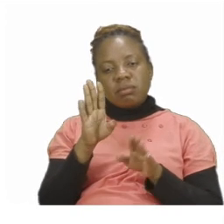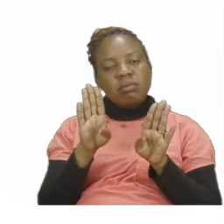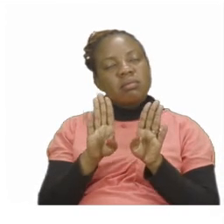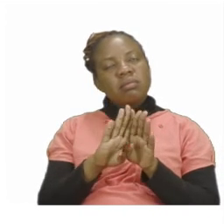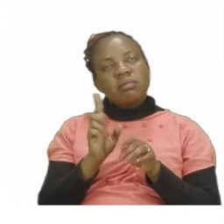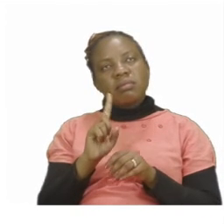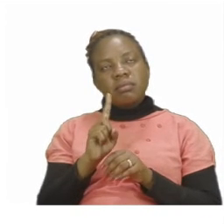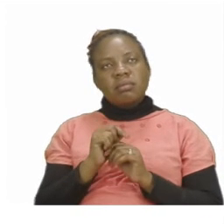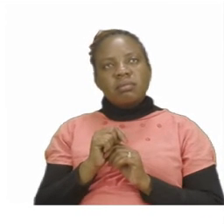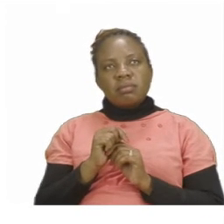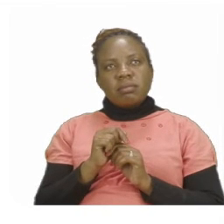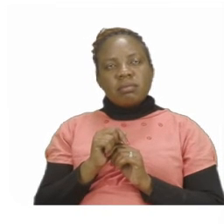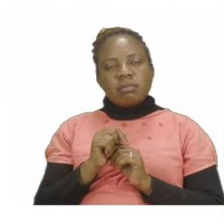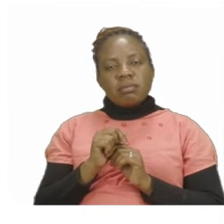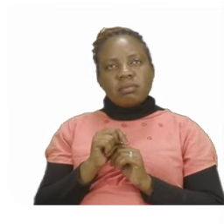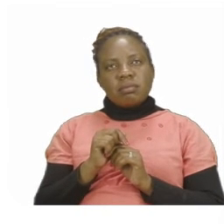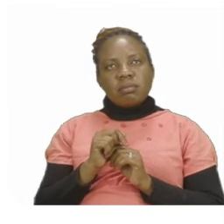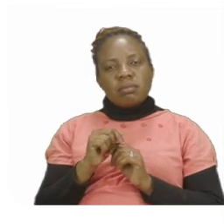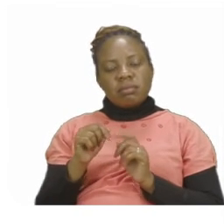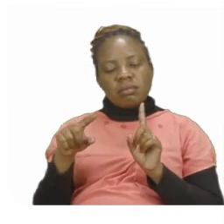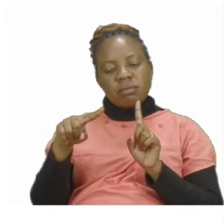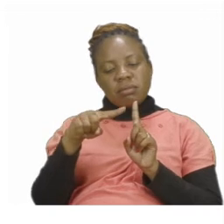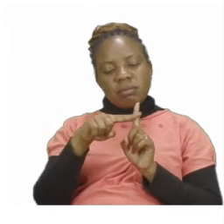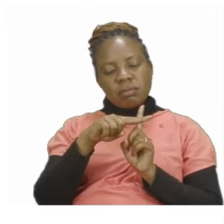page 5, we need to do